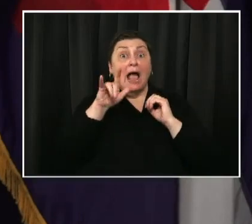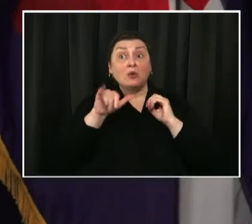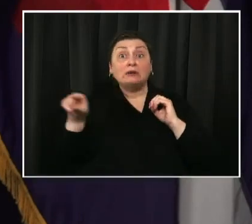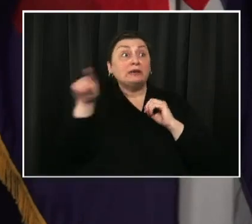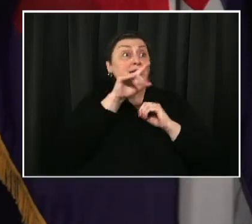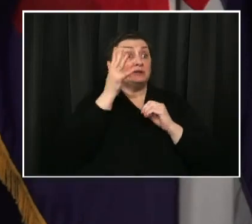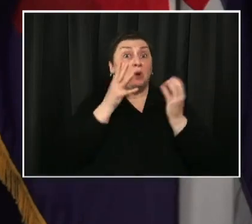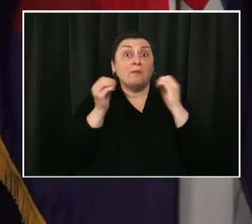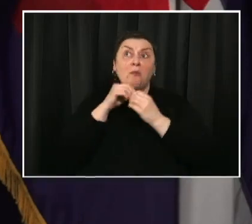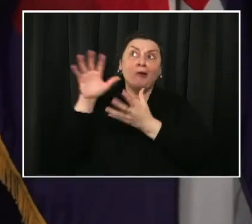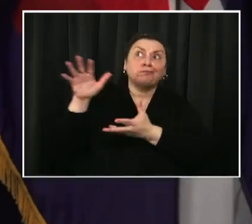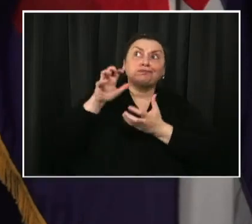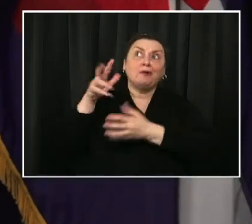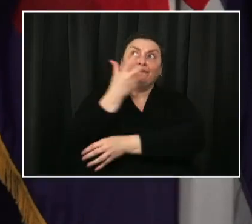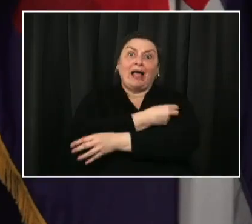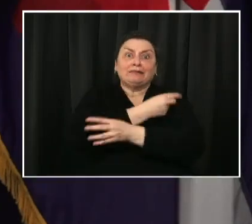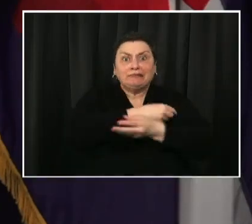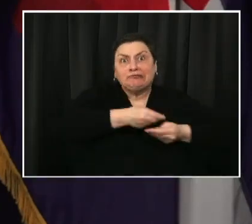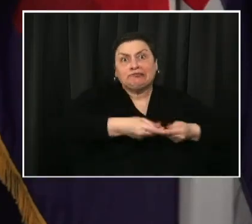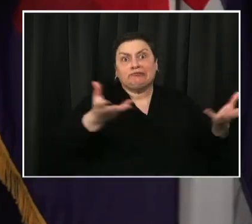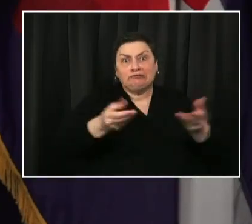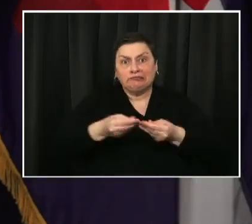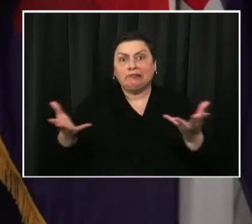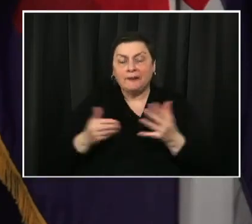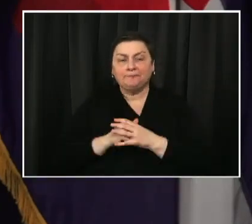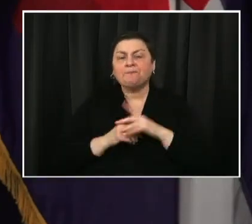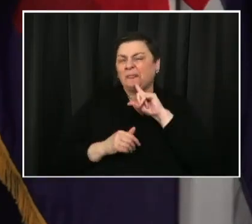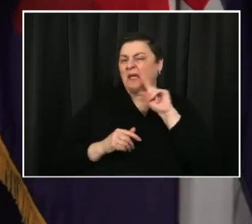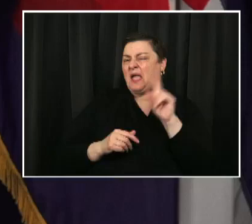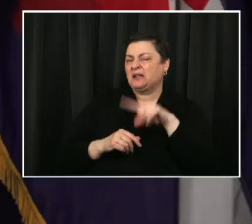people's arms? Yeah, absolutely. I think that